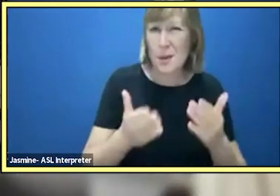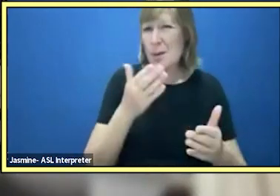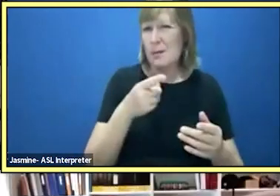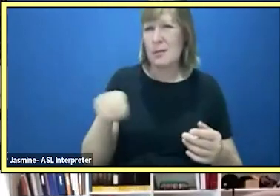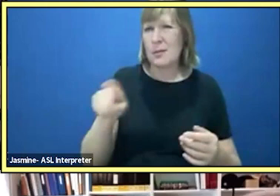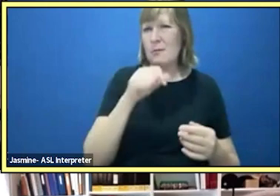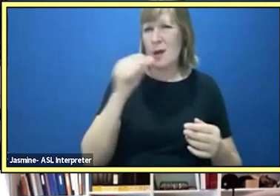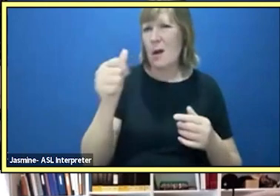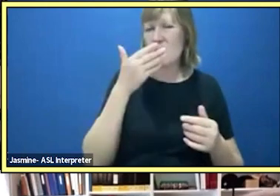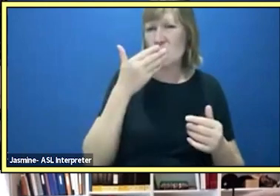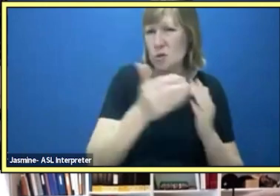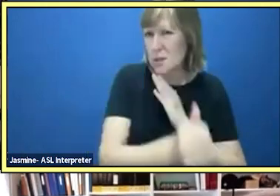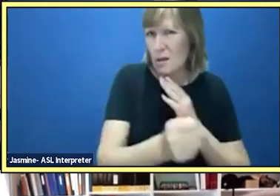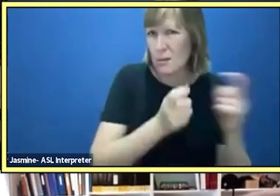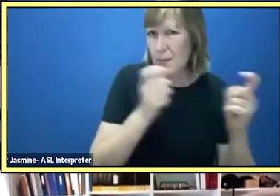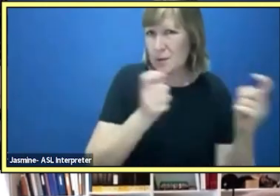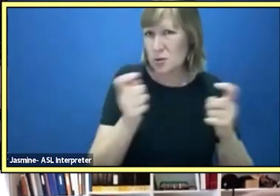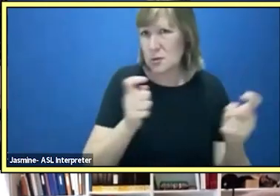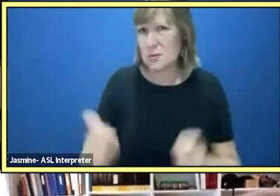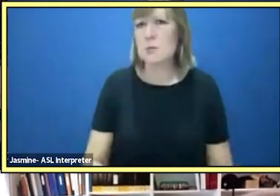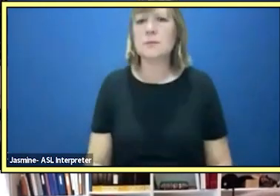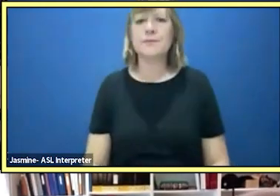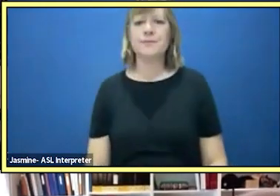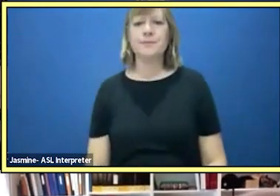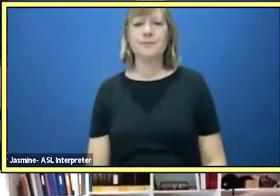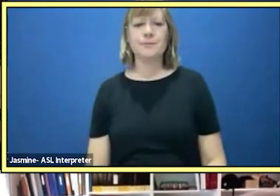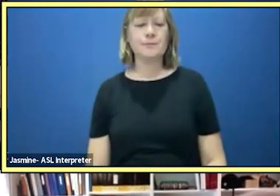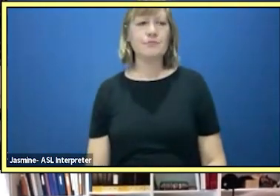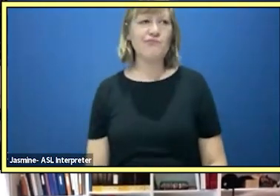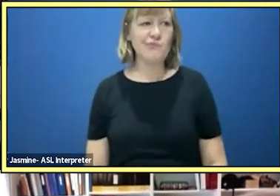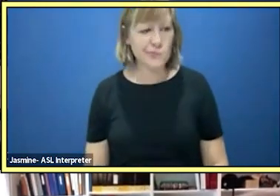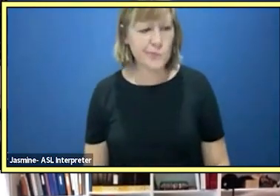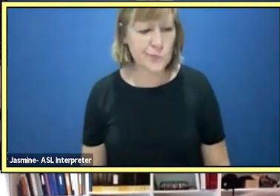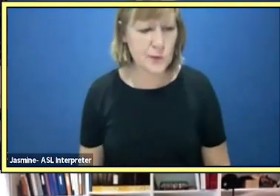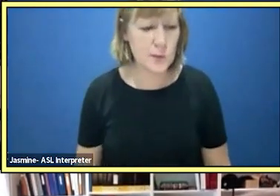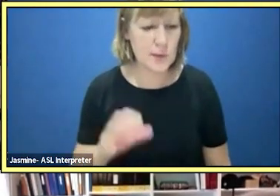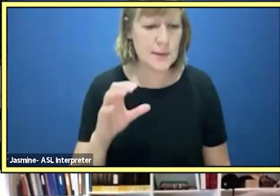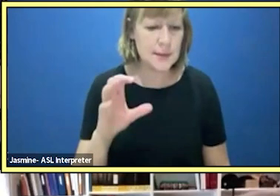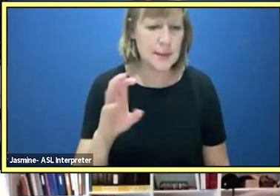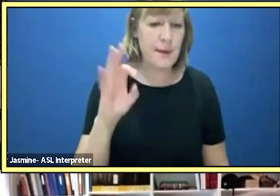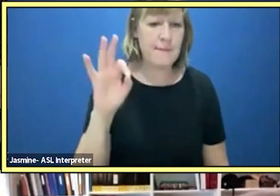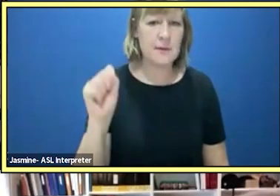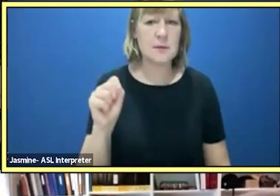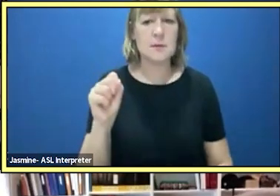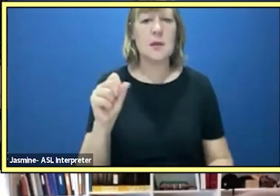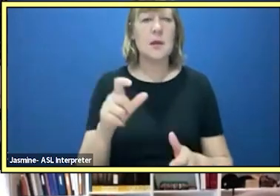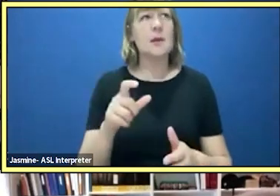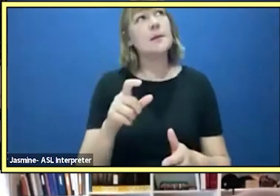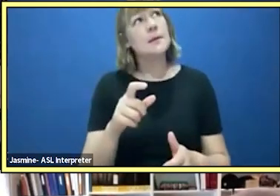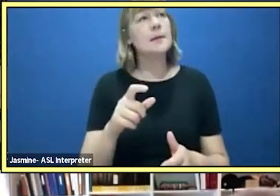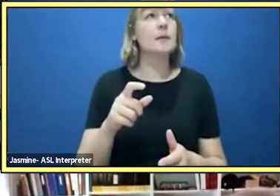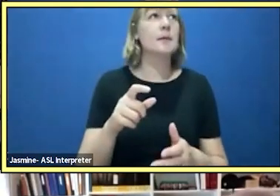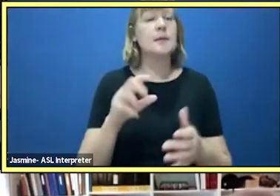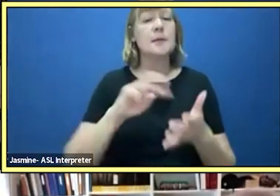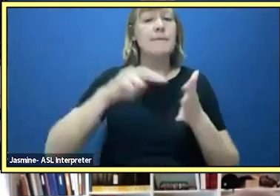requirements from CMS, it speaks, the way that it defines what case management is it consists of